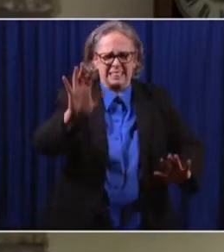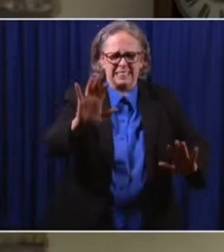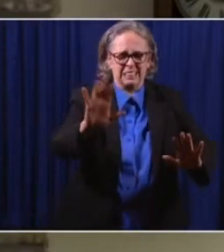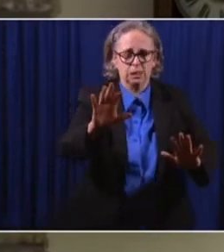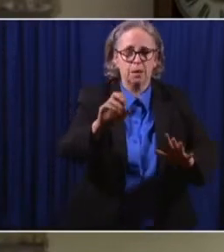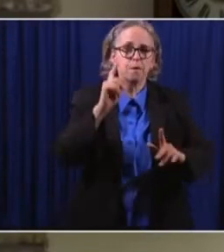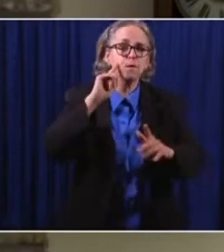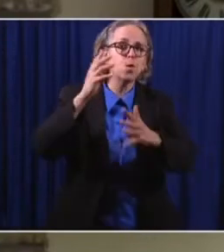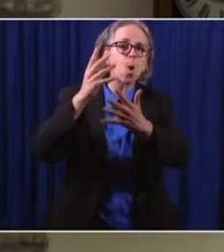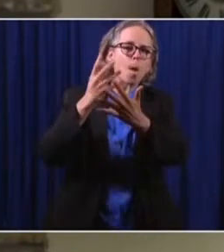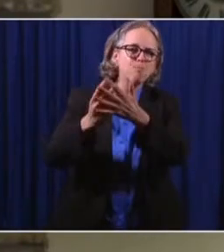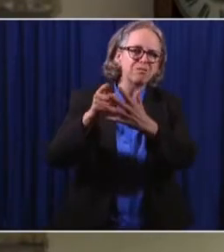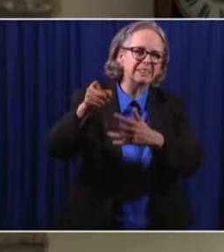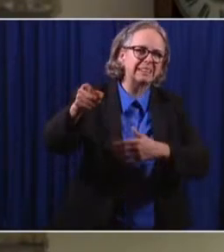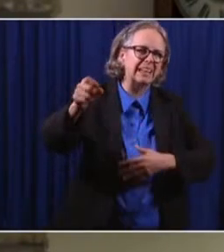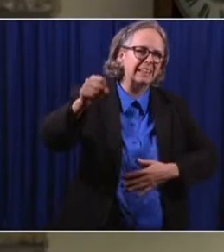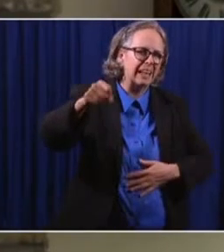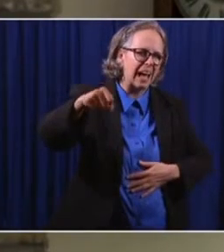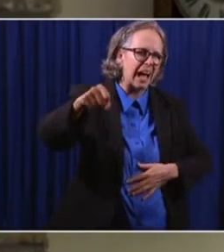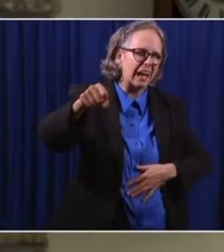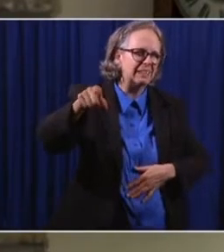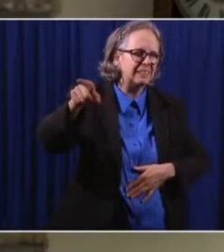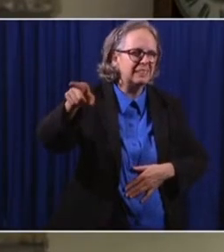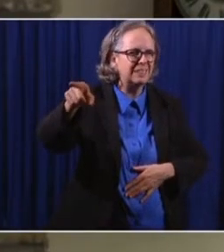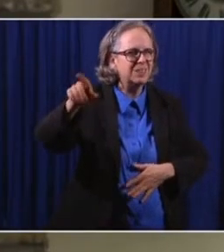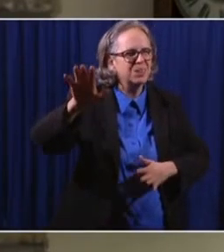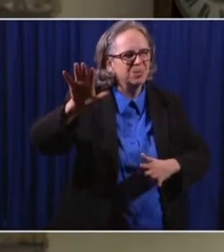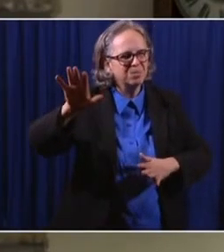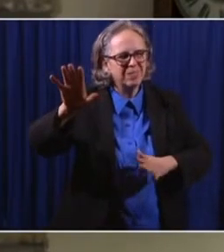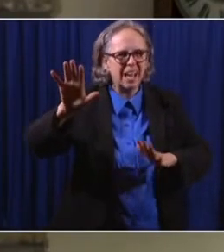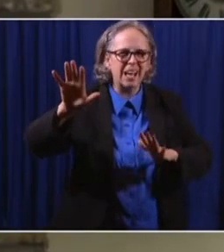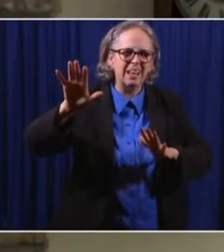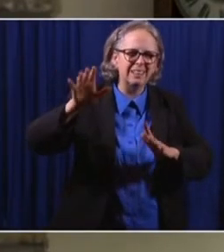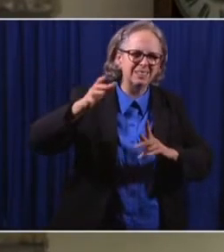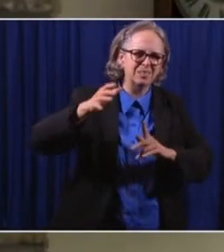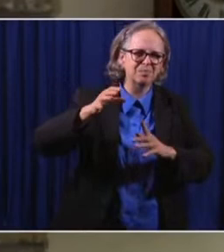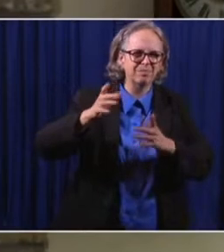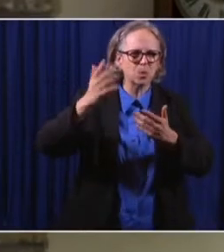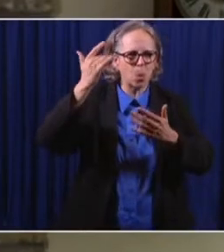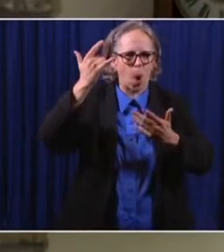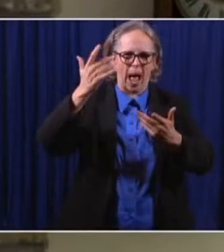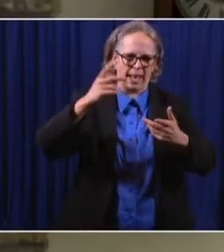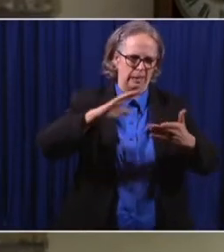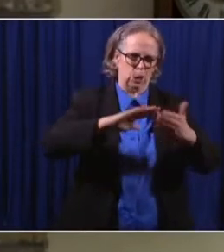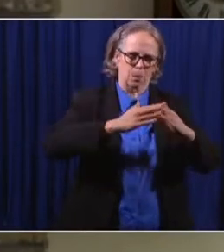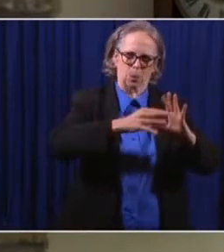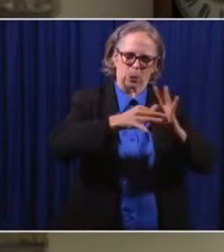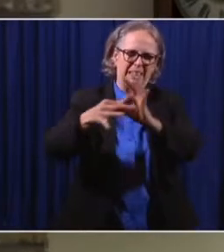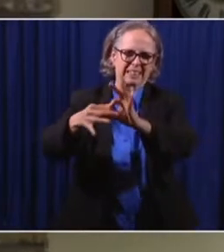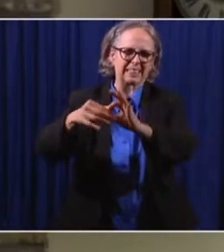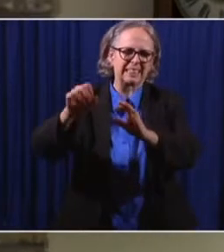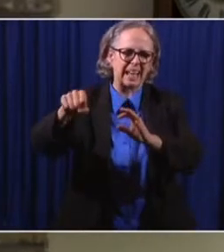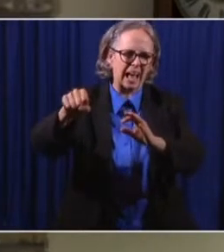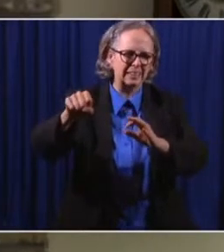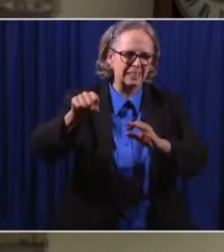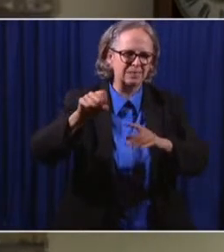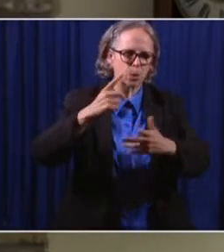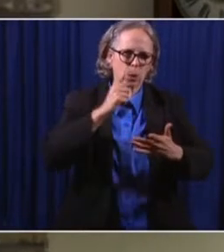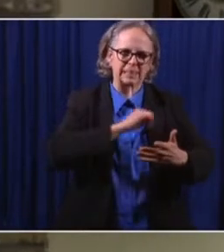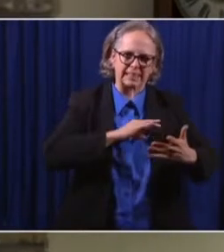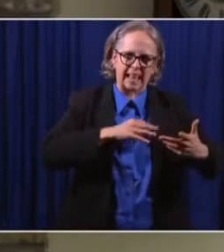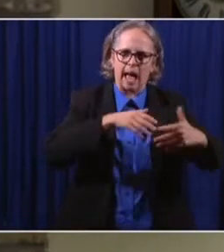then, there's always a relevance to the community, even with prisons, because you have people from the community who are bringing it in, and then people